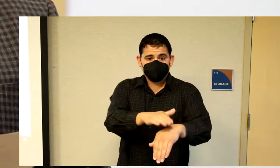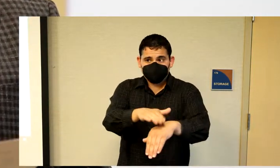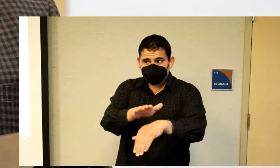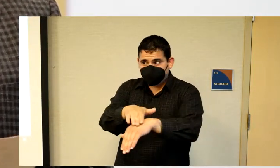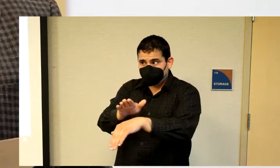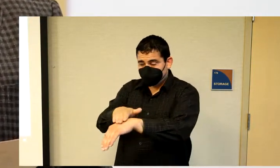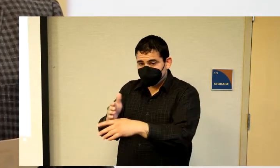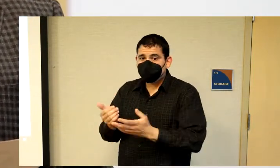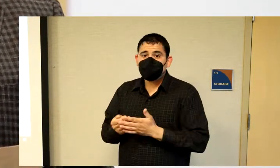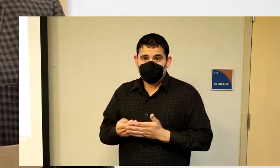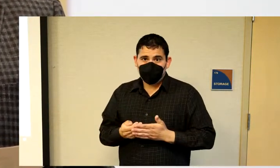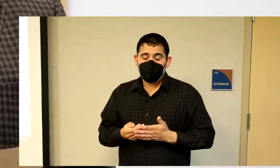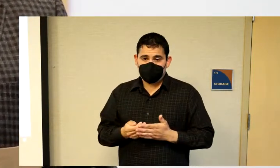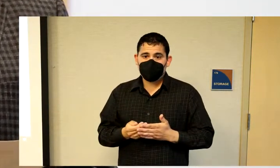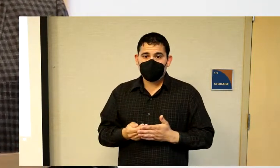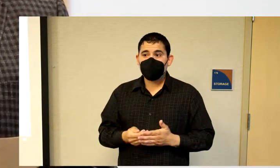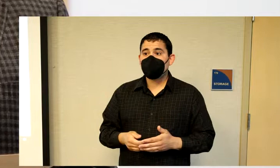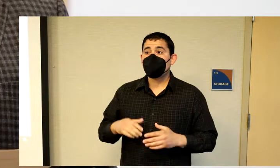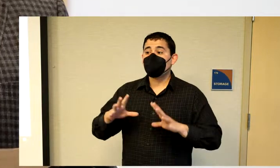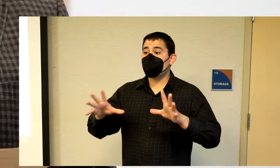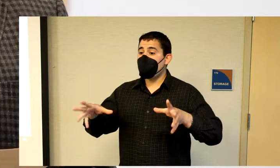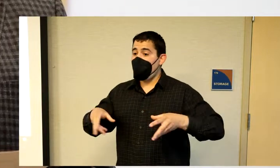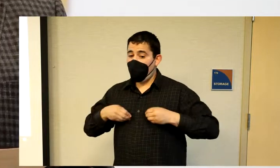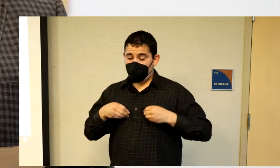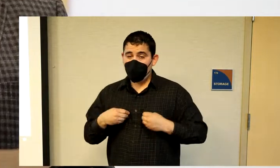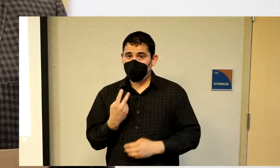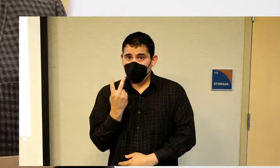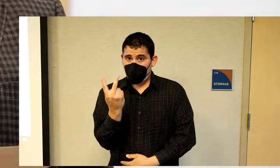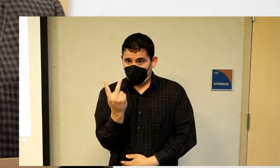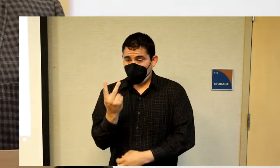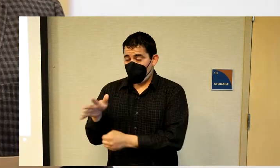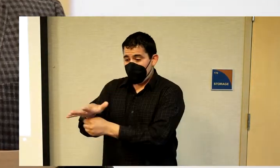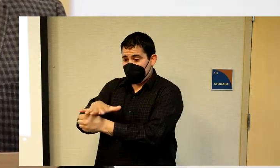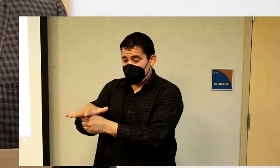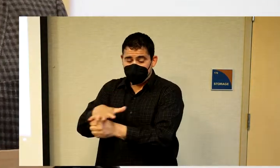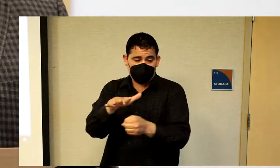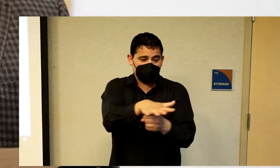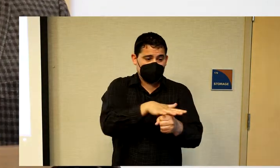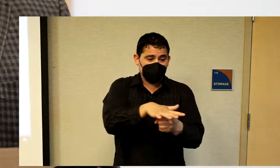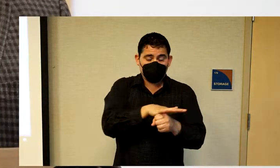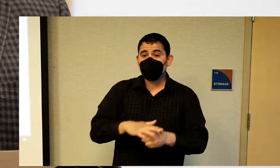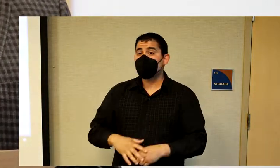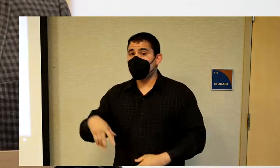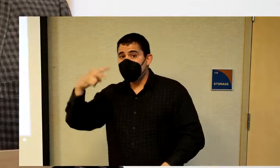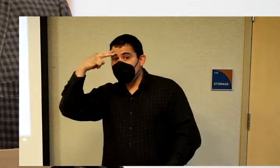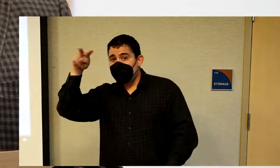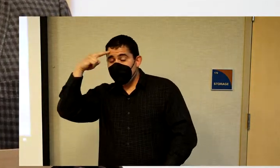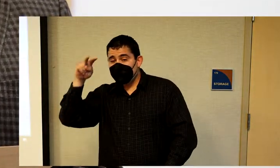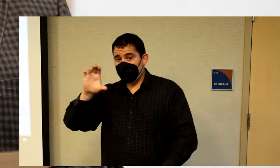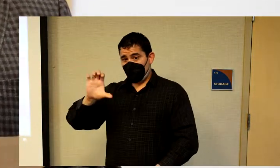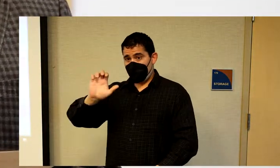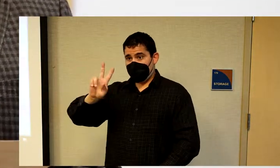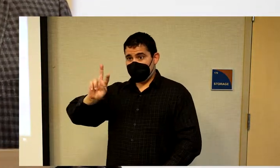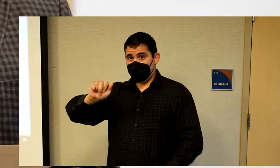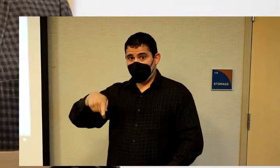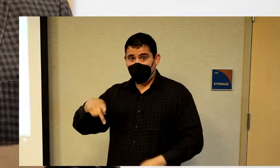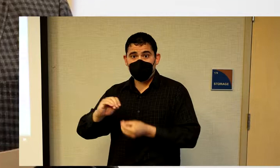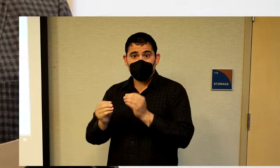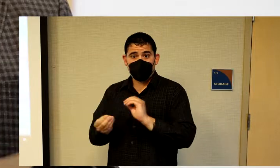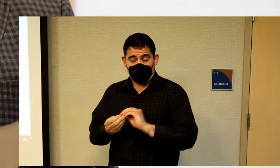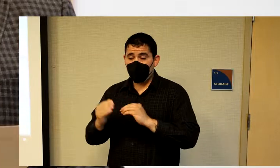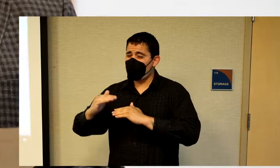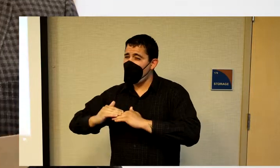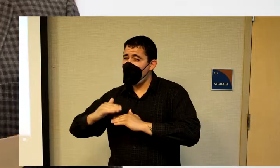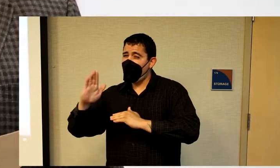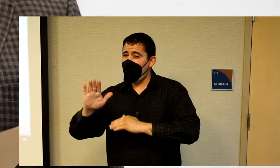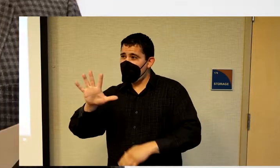at least 2 districts that have at least 2 districts, the Latino CVAT being over 50%. I would recommend that to you,